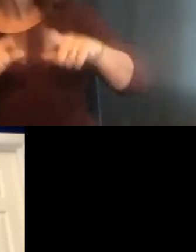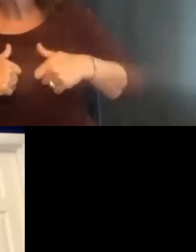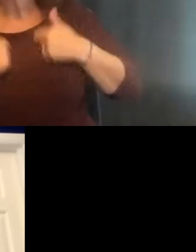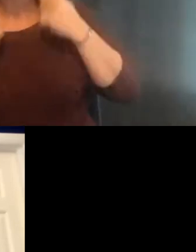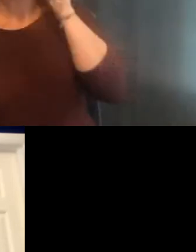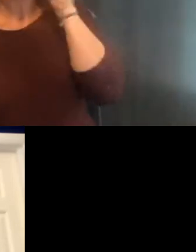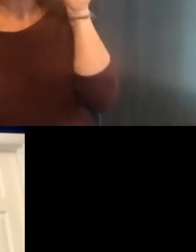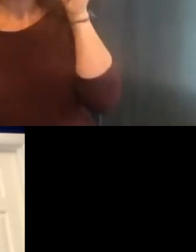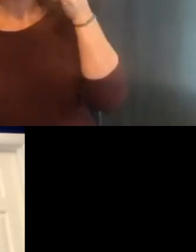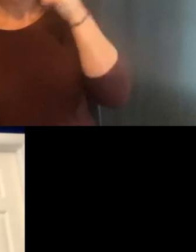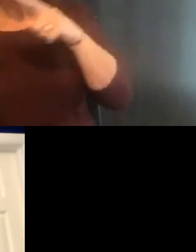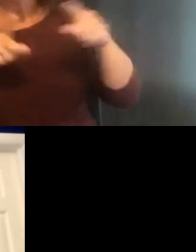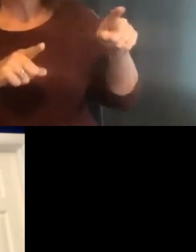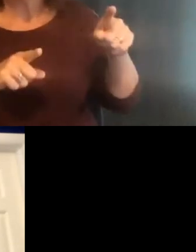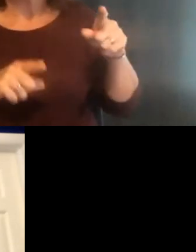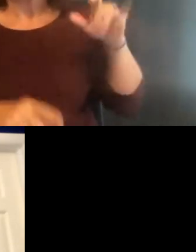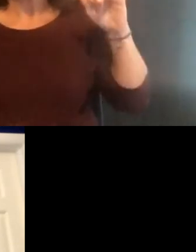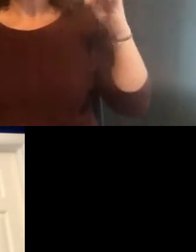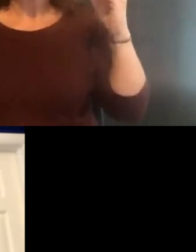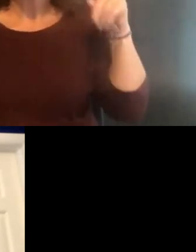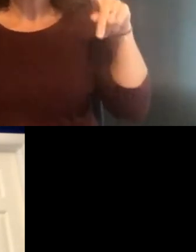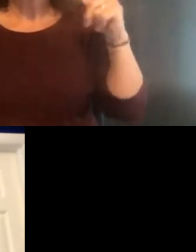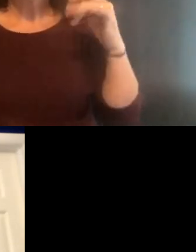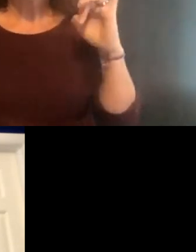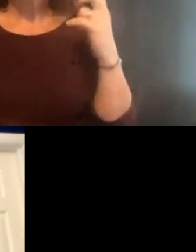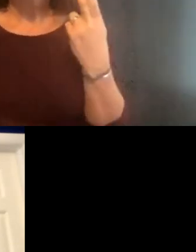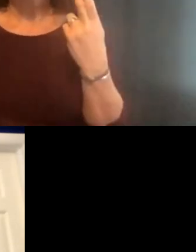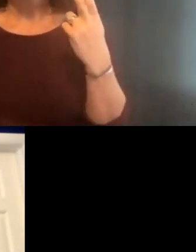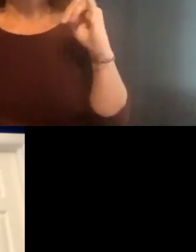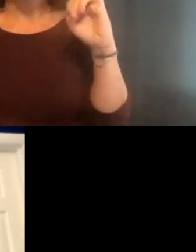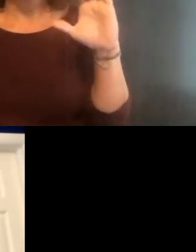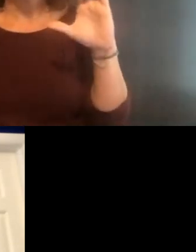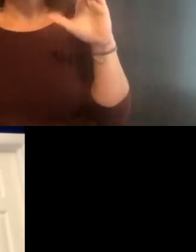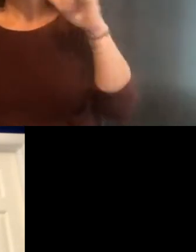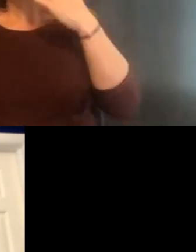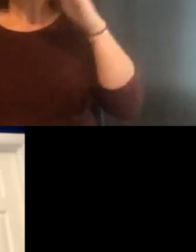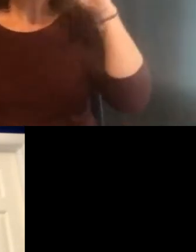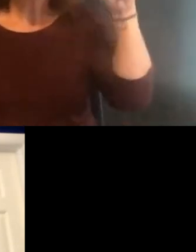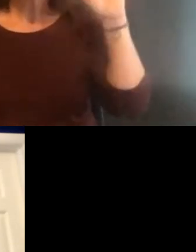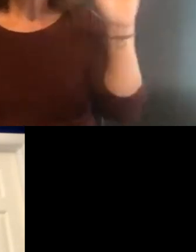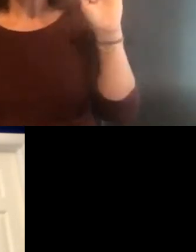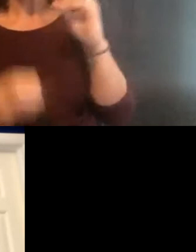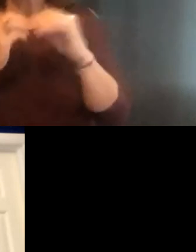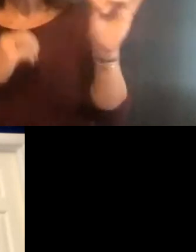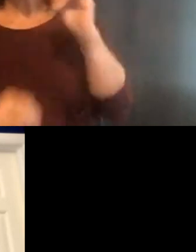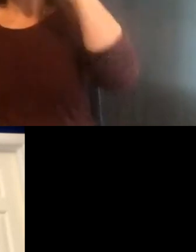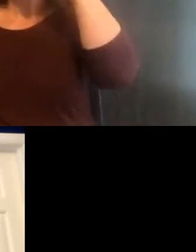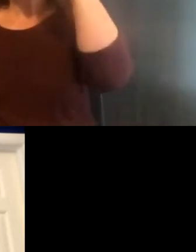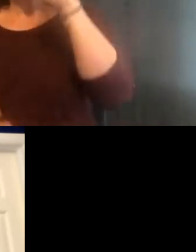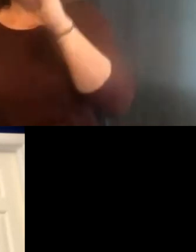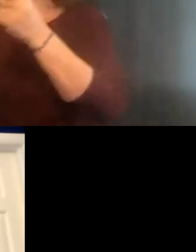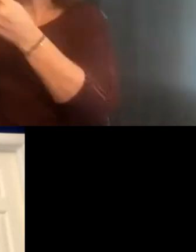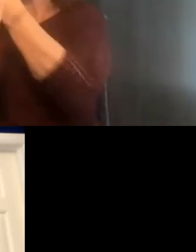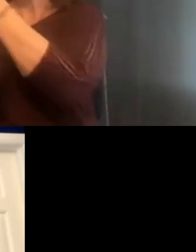detail, whereas idiopathic nightmares tend to be more dreamlike. They're not actually just replaying memories.